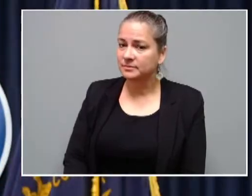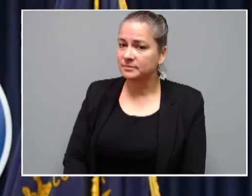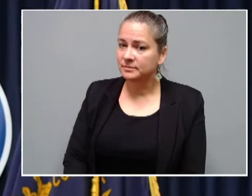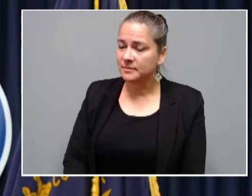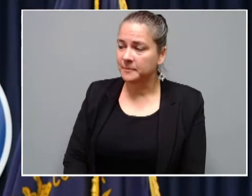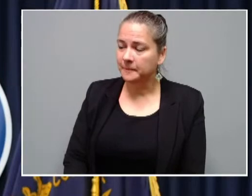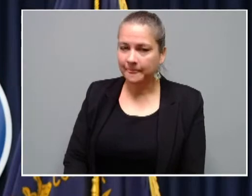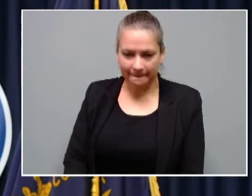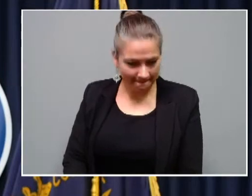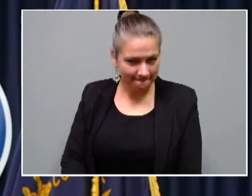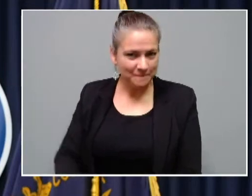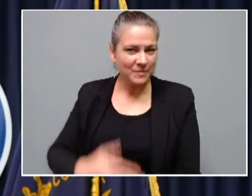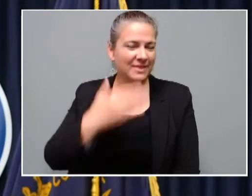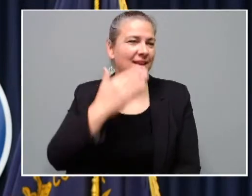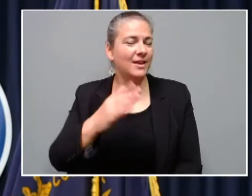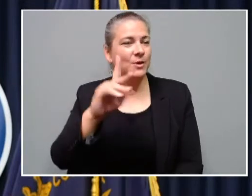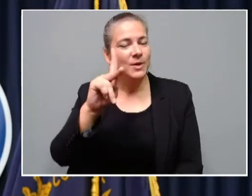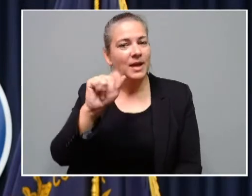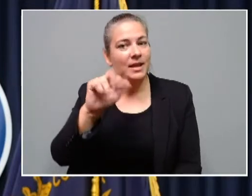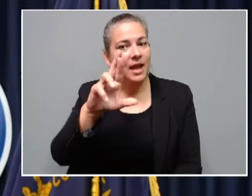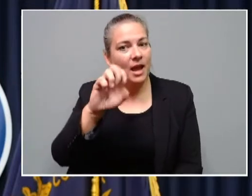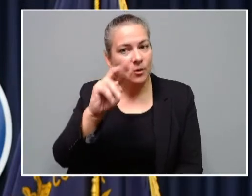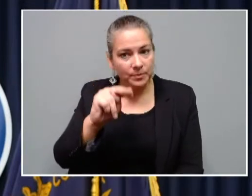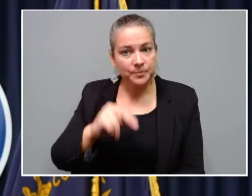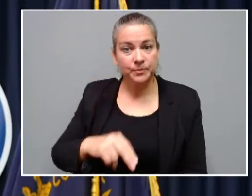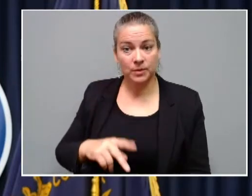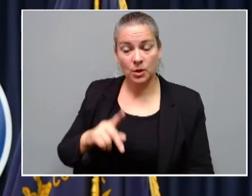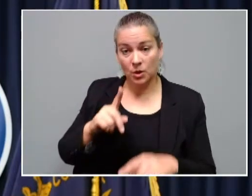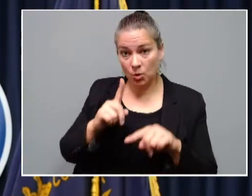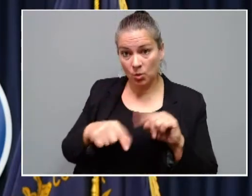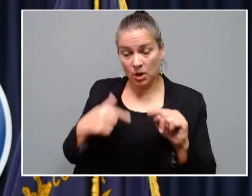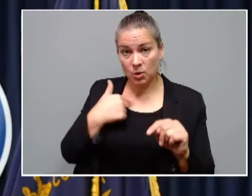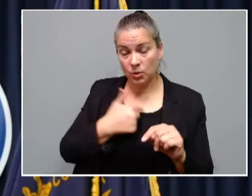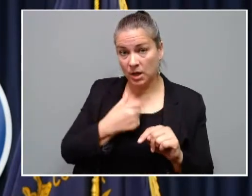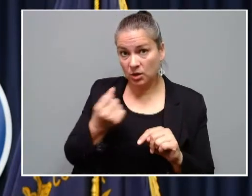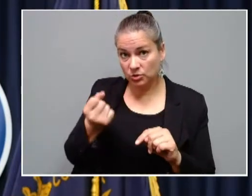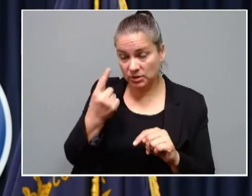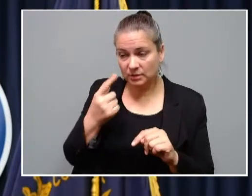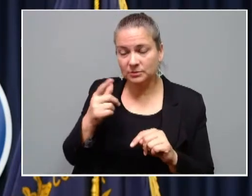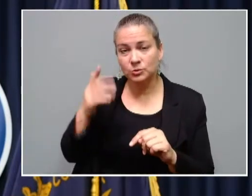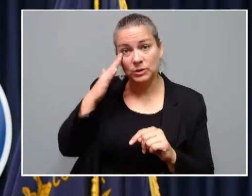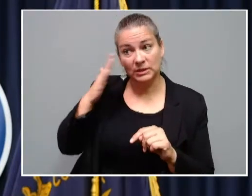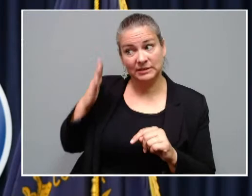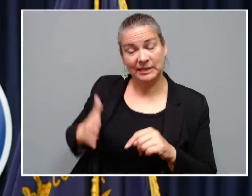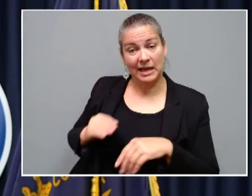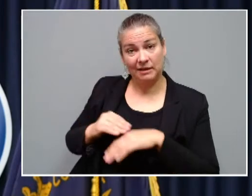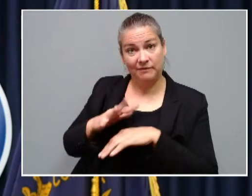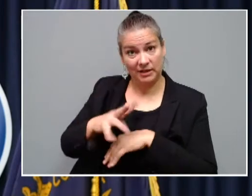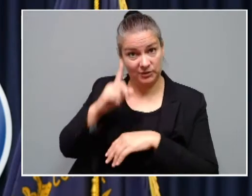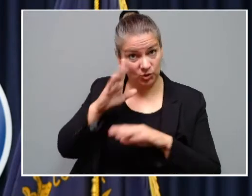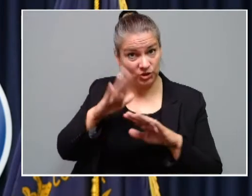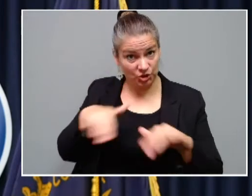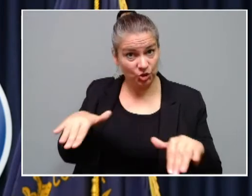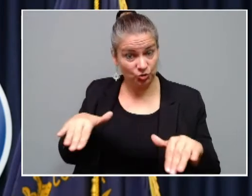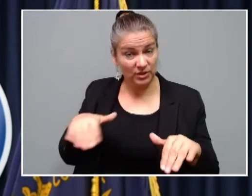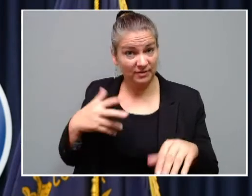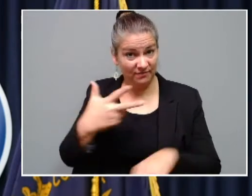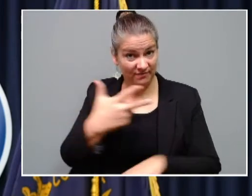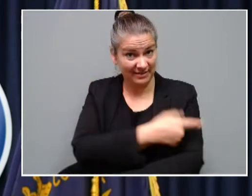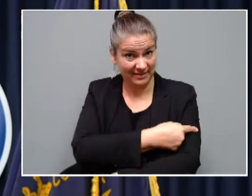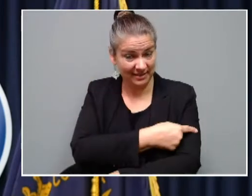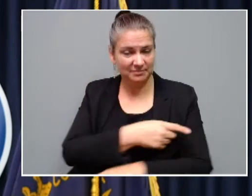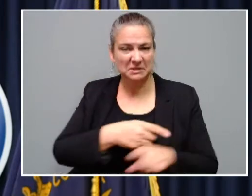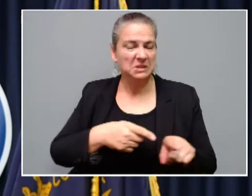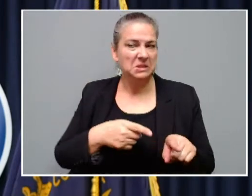Thank you, Karen. So far, for what we know, the side effects for kids are no worse and probably more